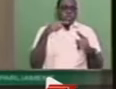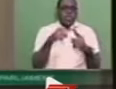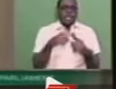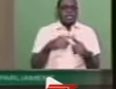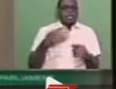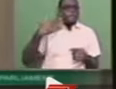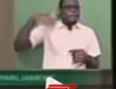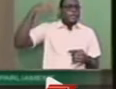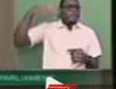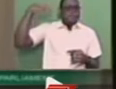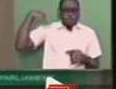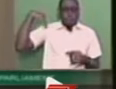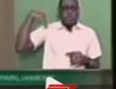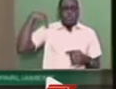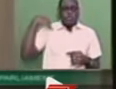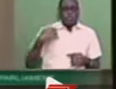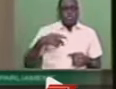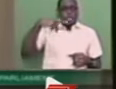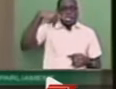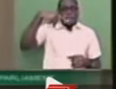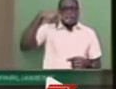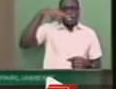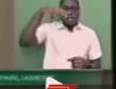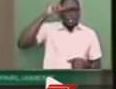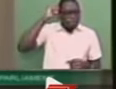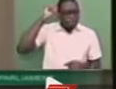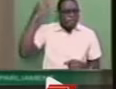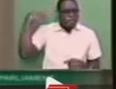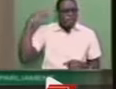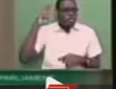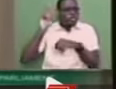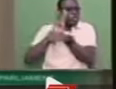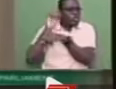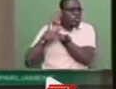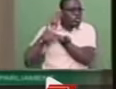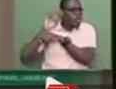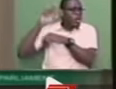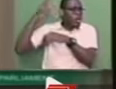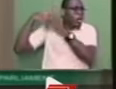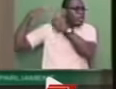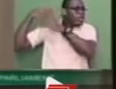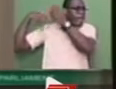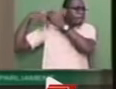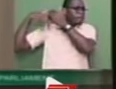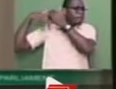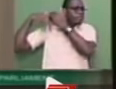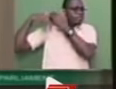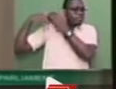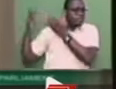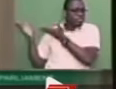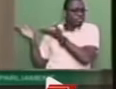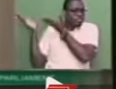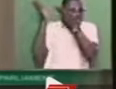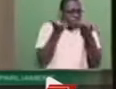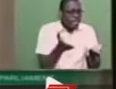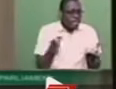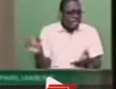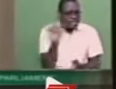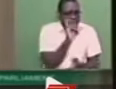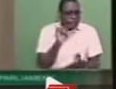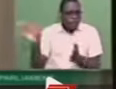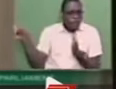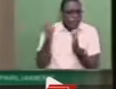is strikingly similar to what we see today under yet another PNM regime. Trinidad and Tobago seems to be living